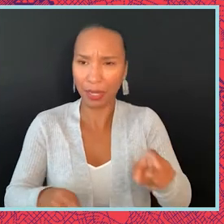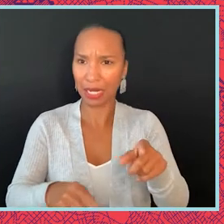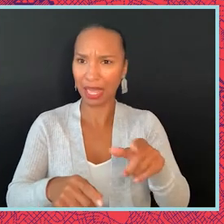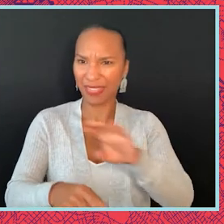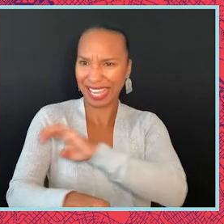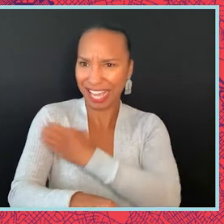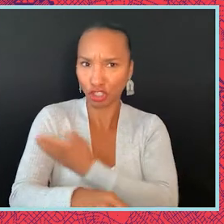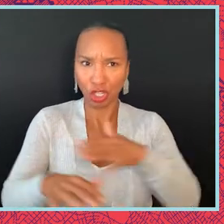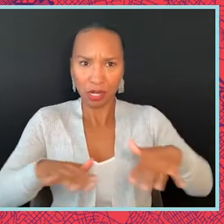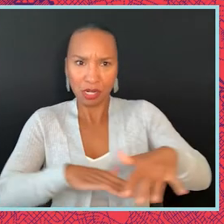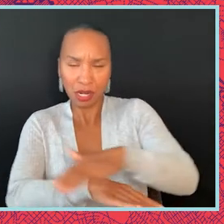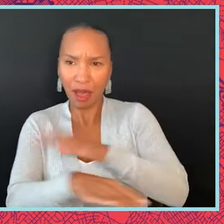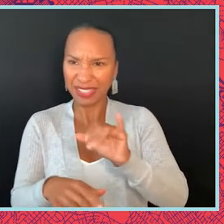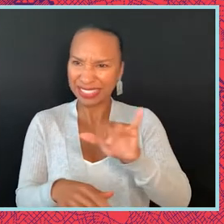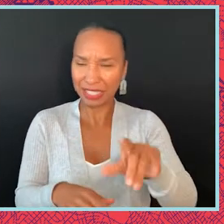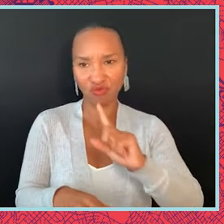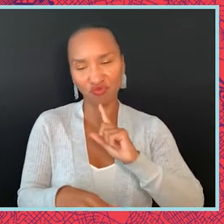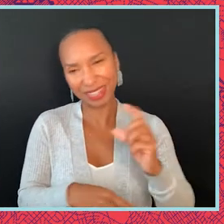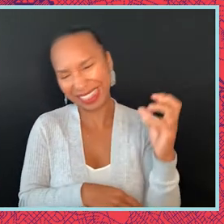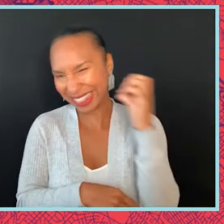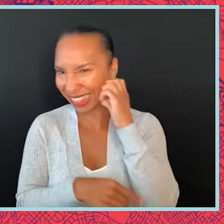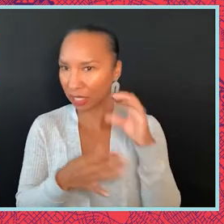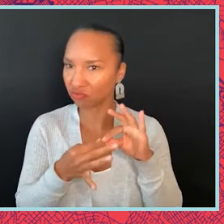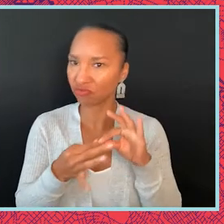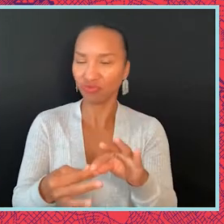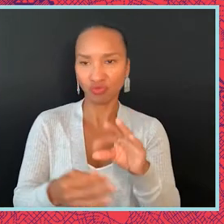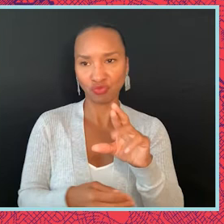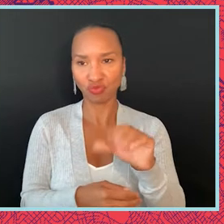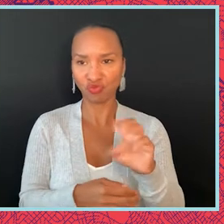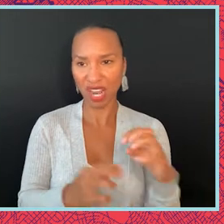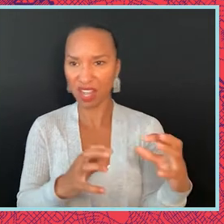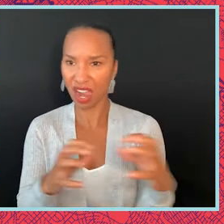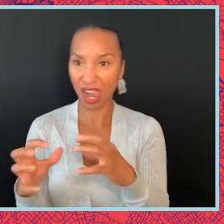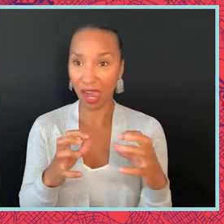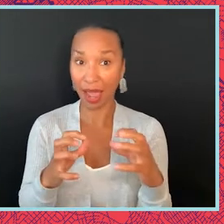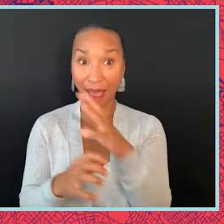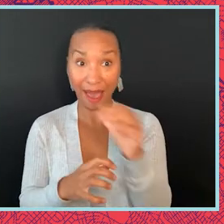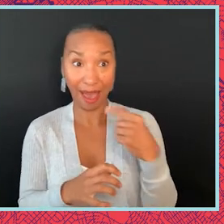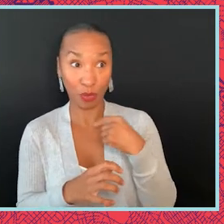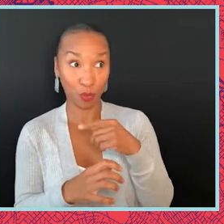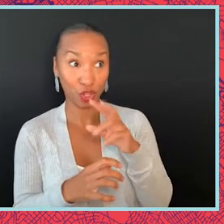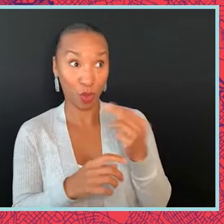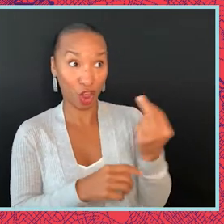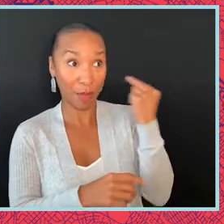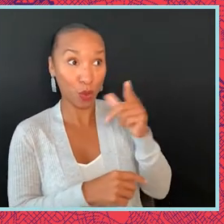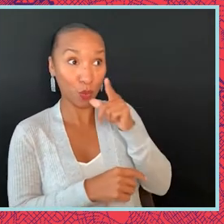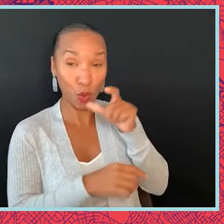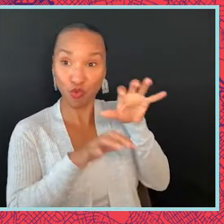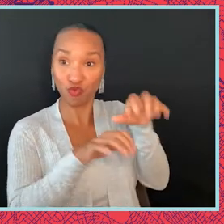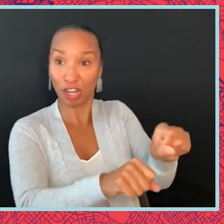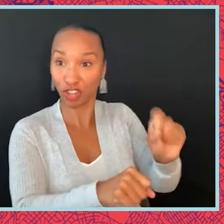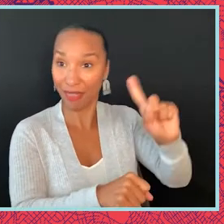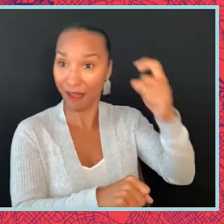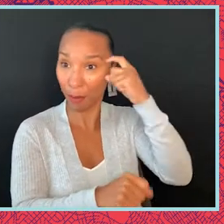was very laden with race. And when you look at who rushed the Capitol on January